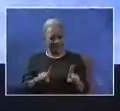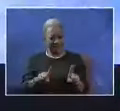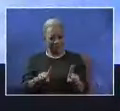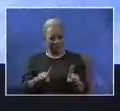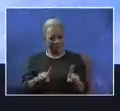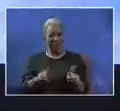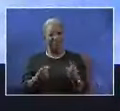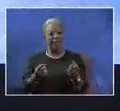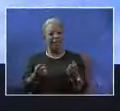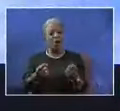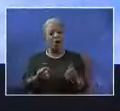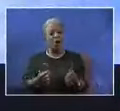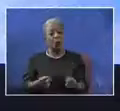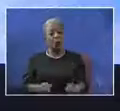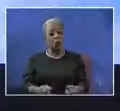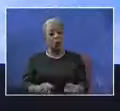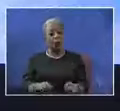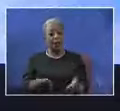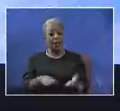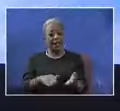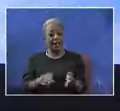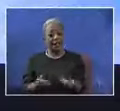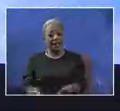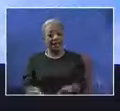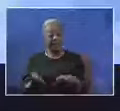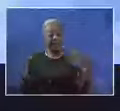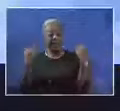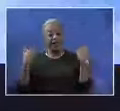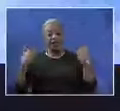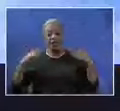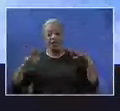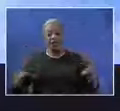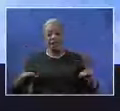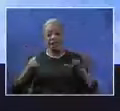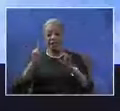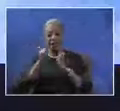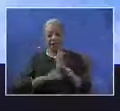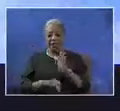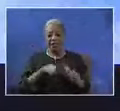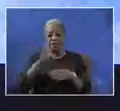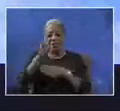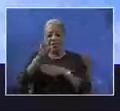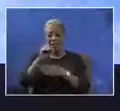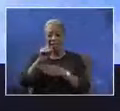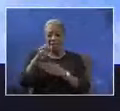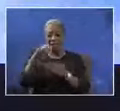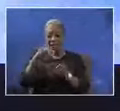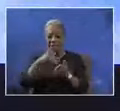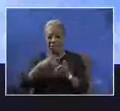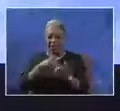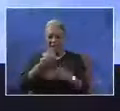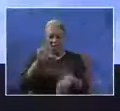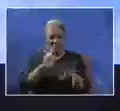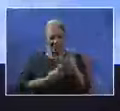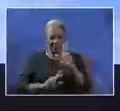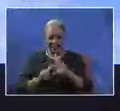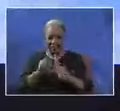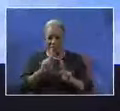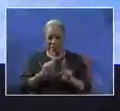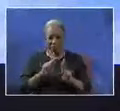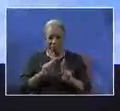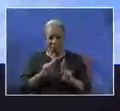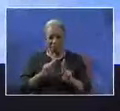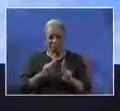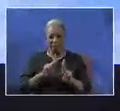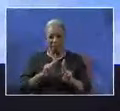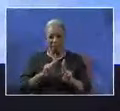right when the death angel who had killed 70 was about to wipe out